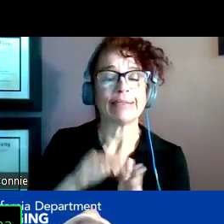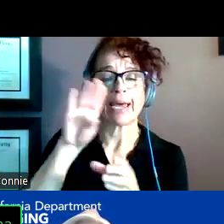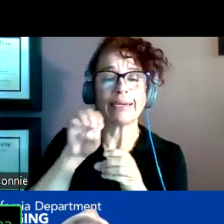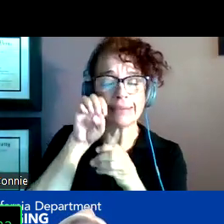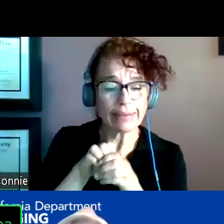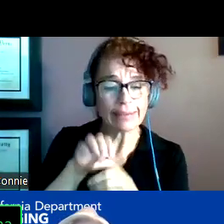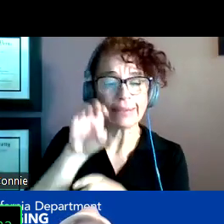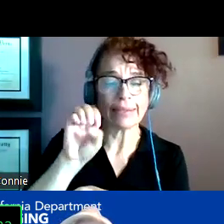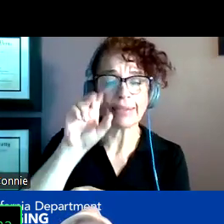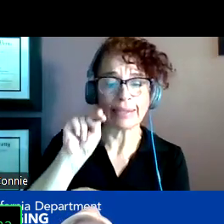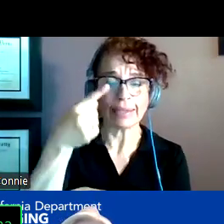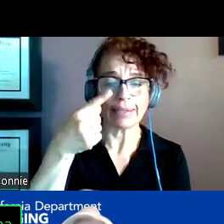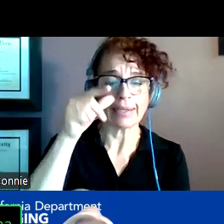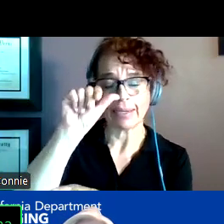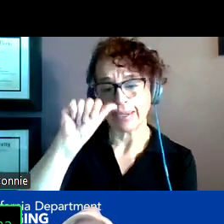Engage,